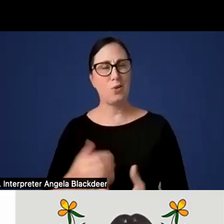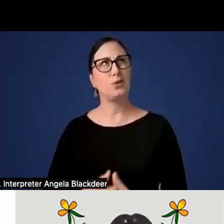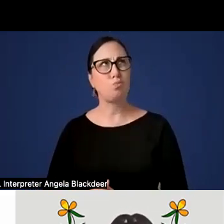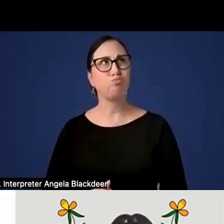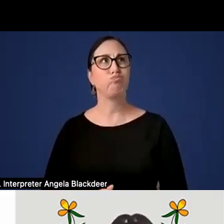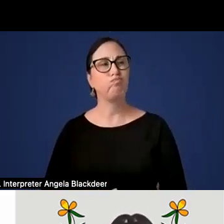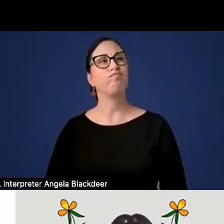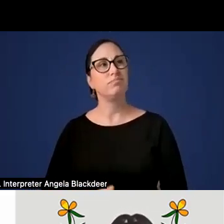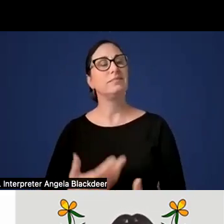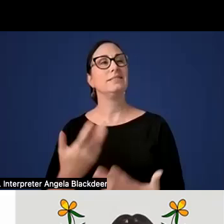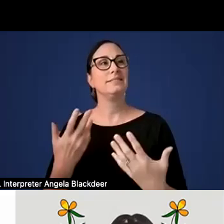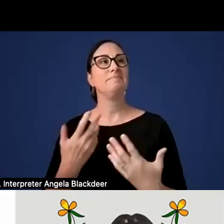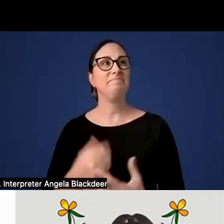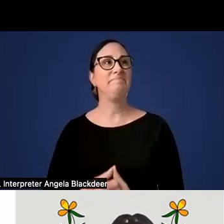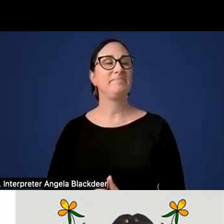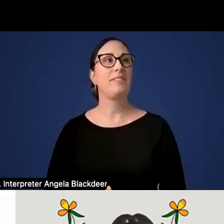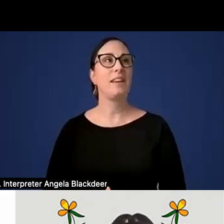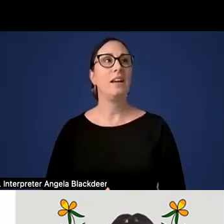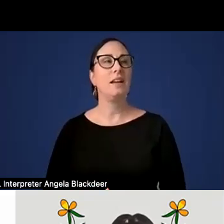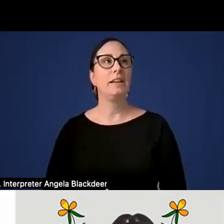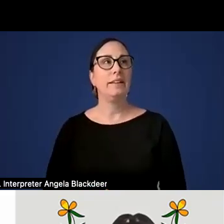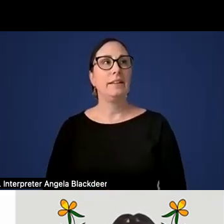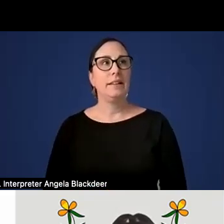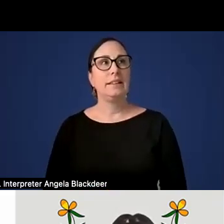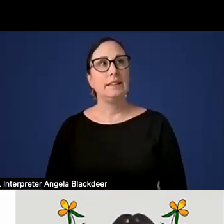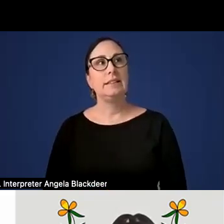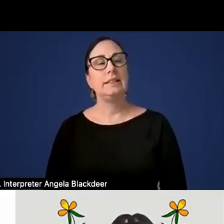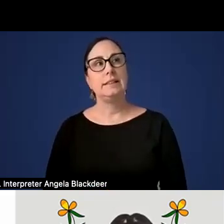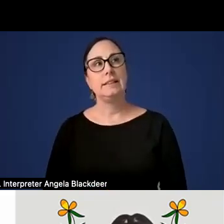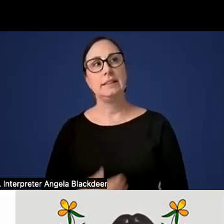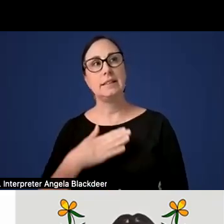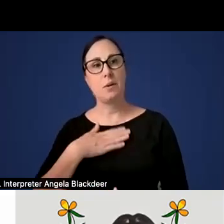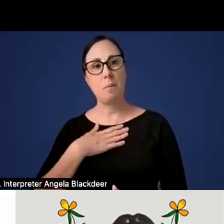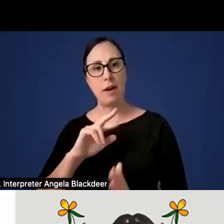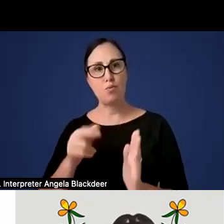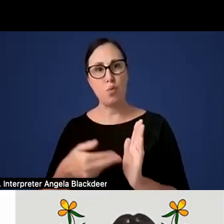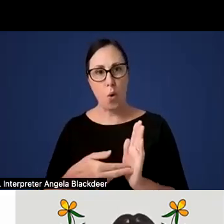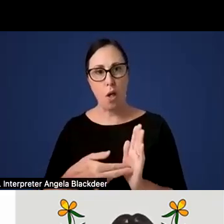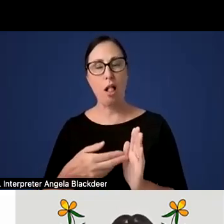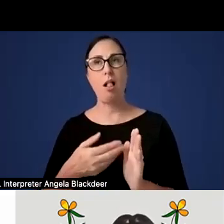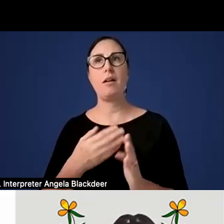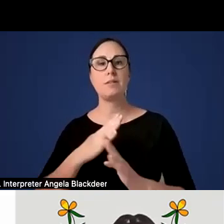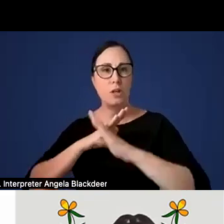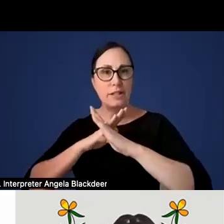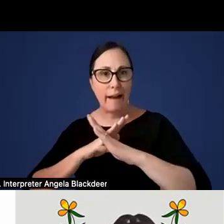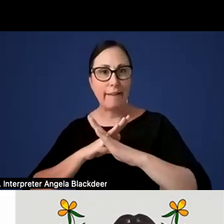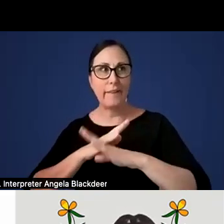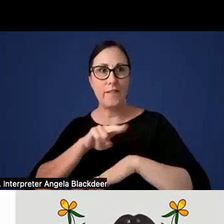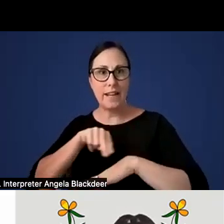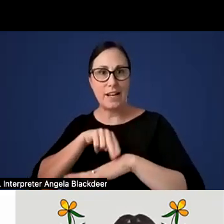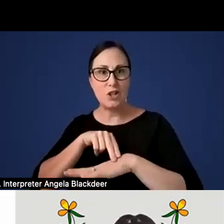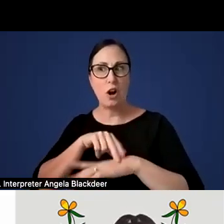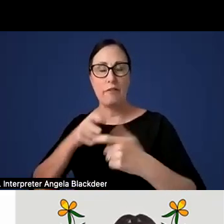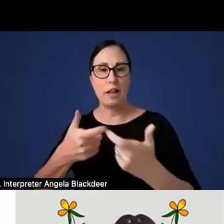within my role, as well as my own passions, interests, and protective nature of our tribal communities is understanding